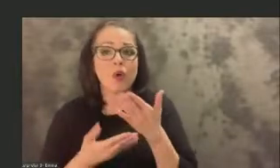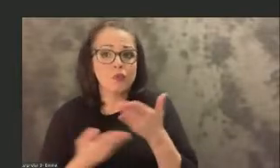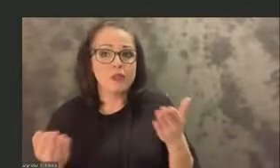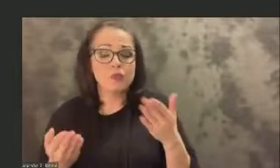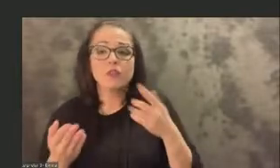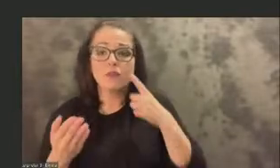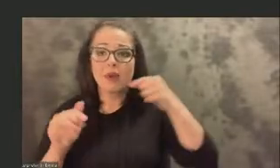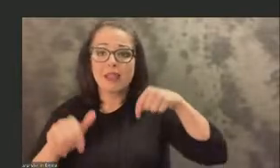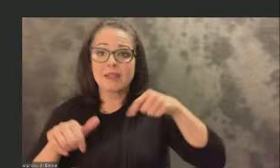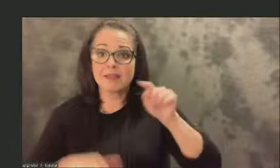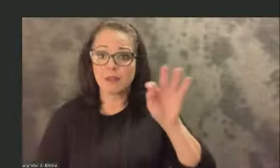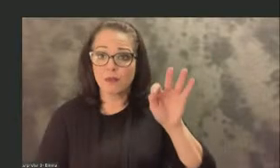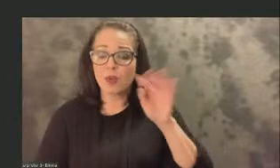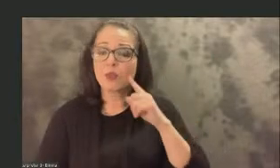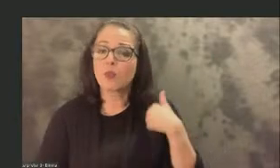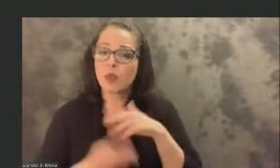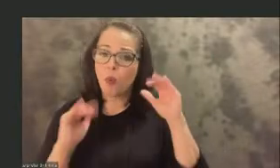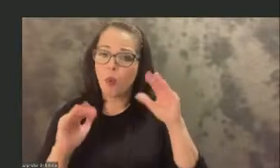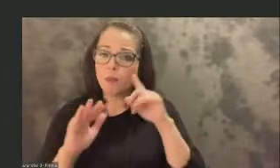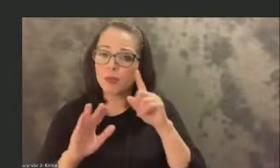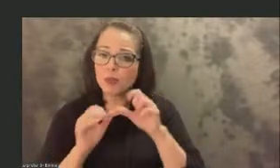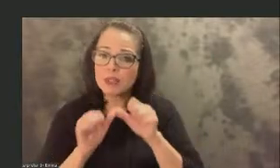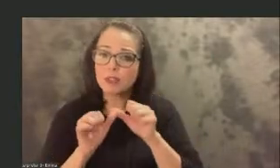task force, and we hope to continue working with you.